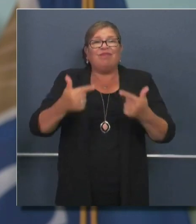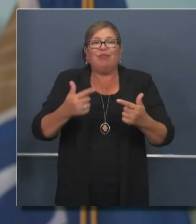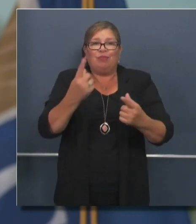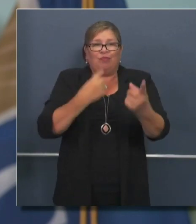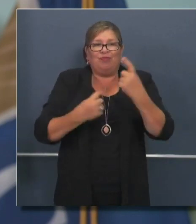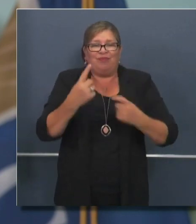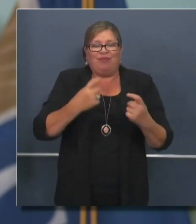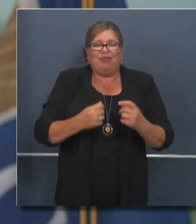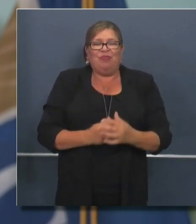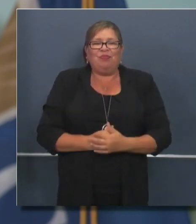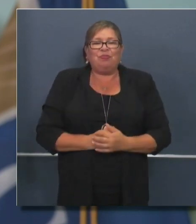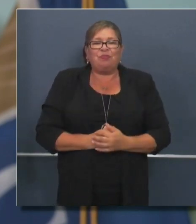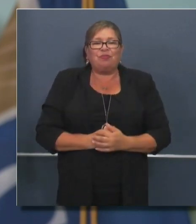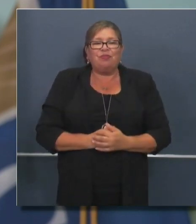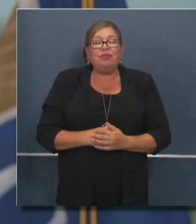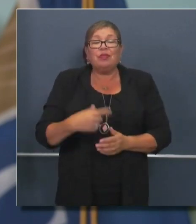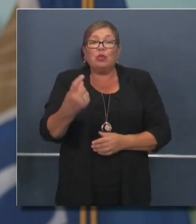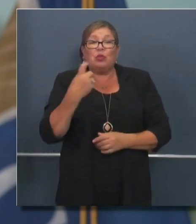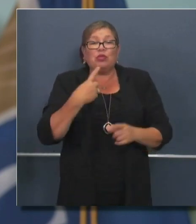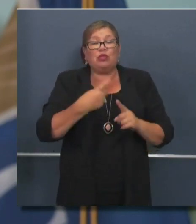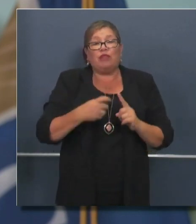Press.